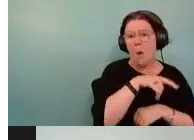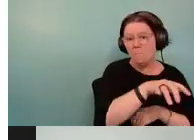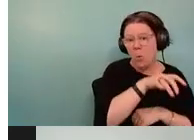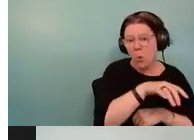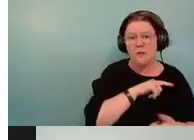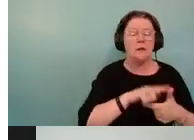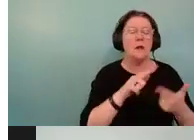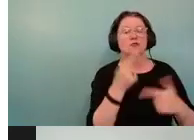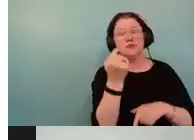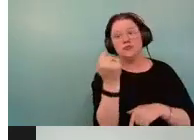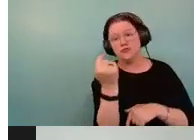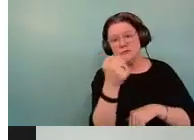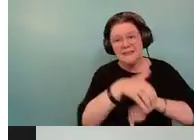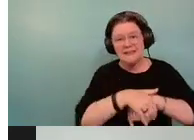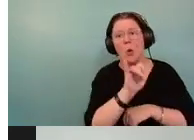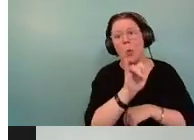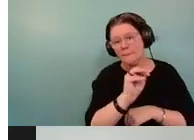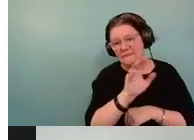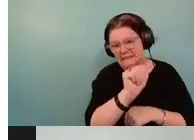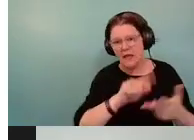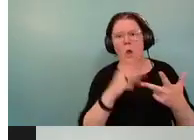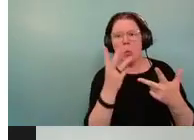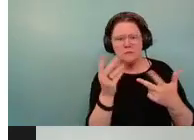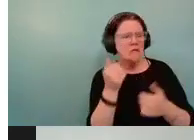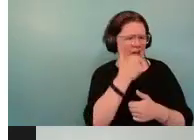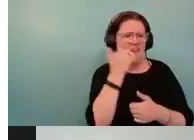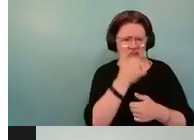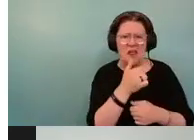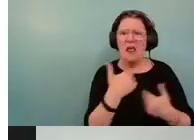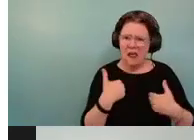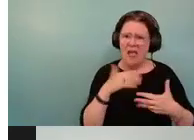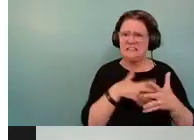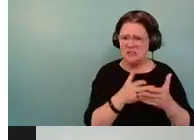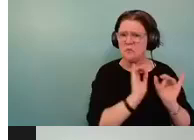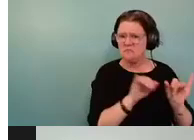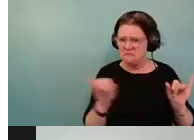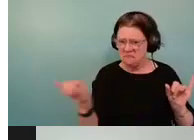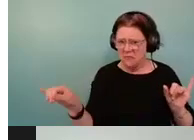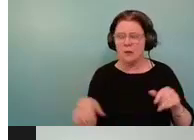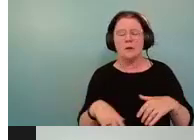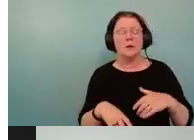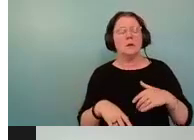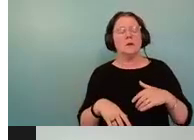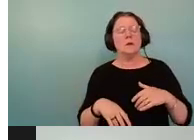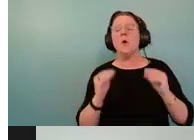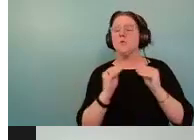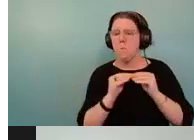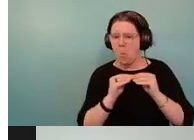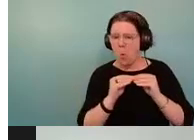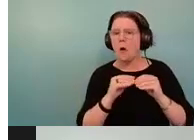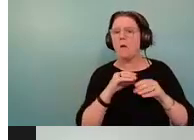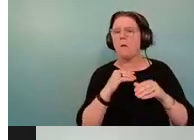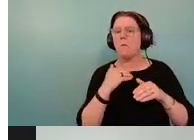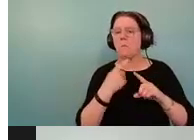Tuesday nights we went to the Y. Wednesday nights, like every day was kind of a social thing. And then the more I observed